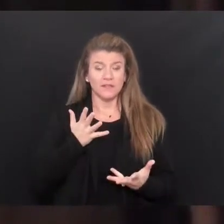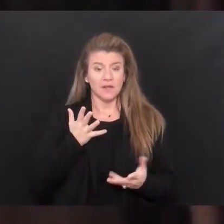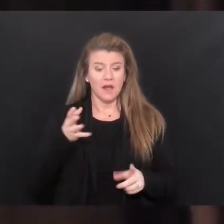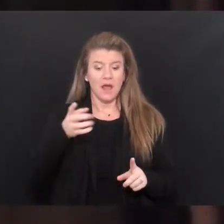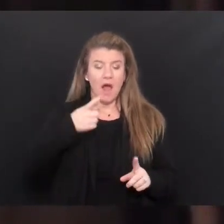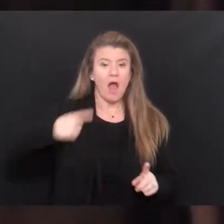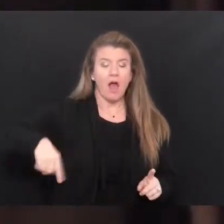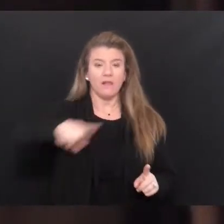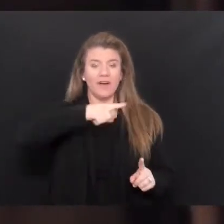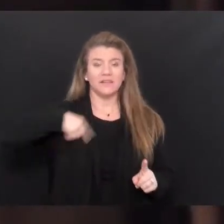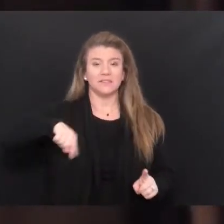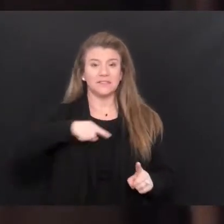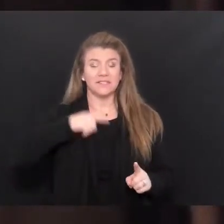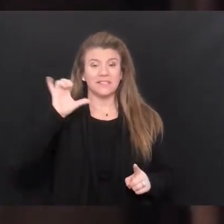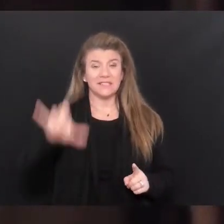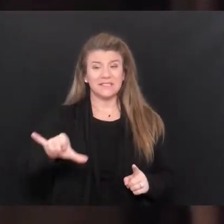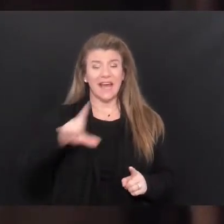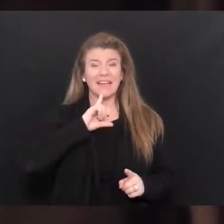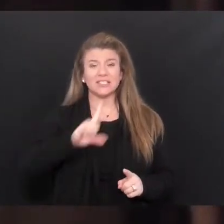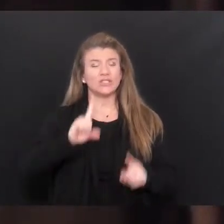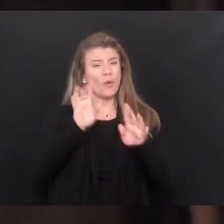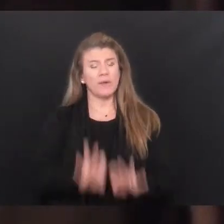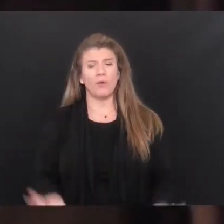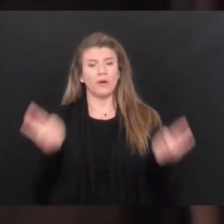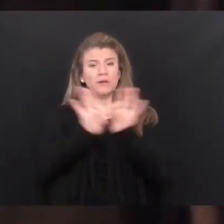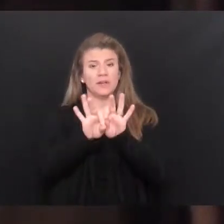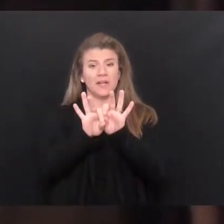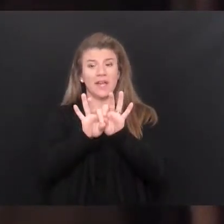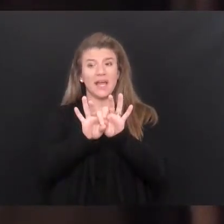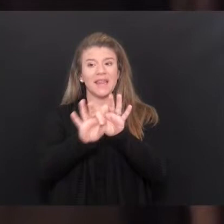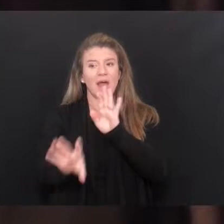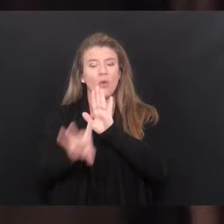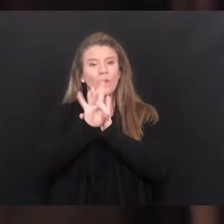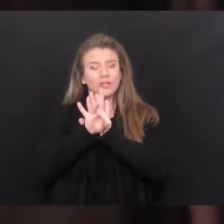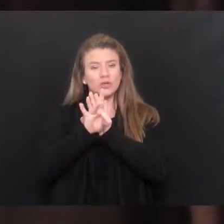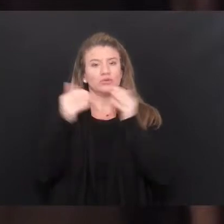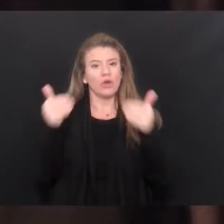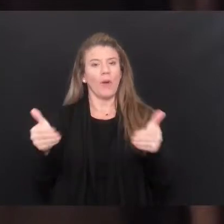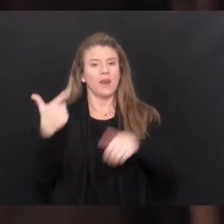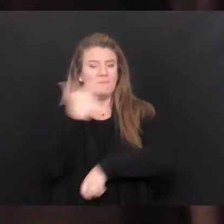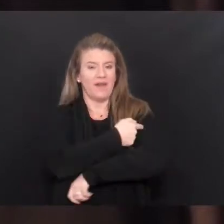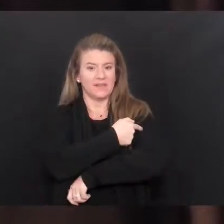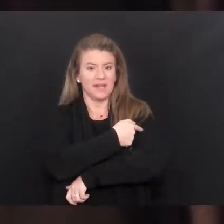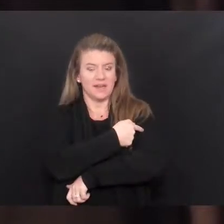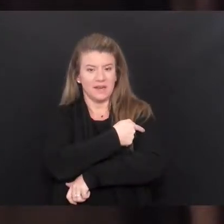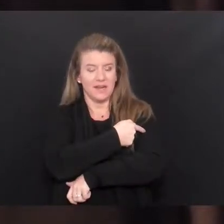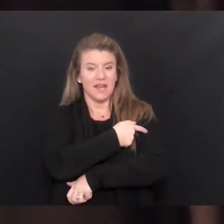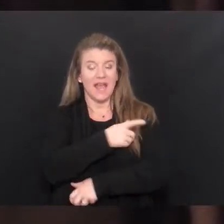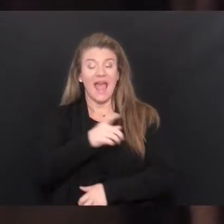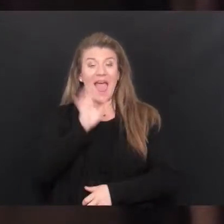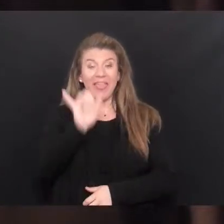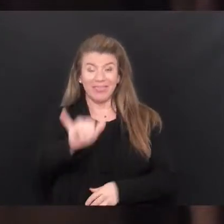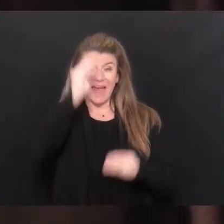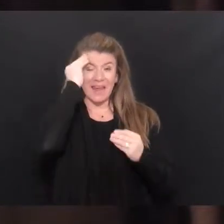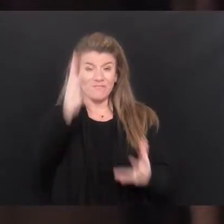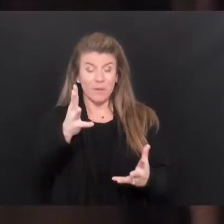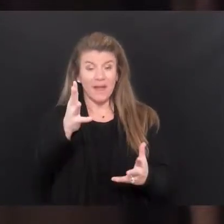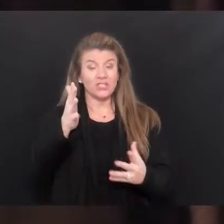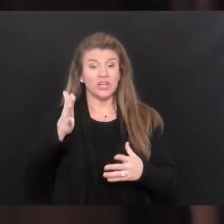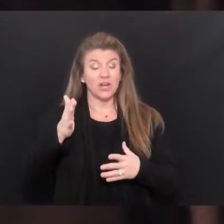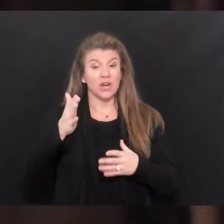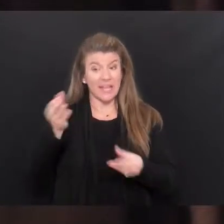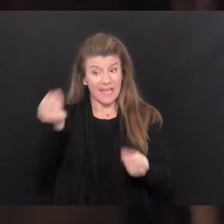us, is that it is so important that we choose to be vaccinated. And the information that he